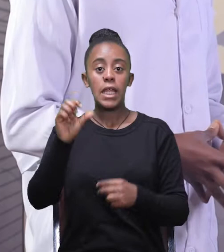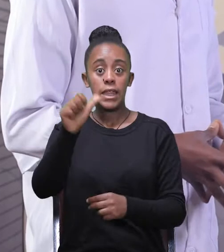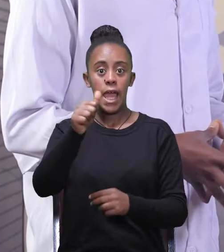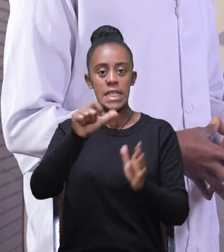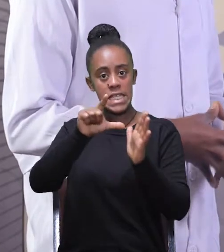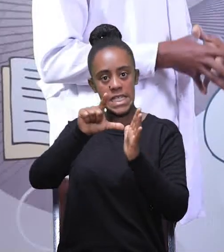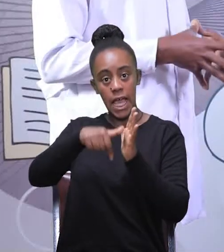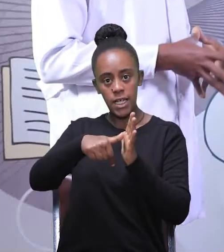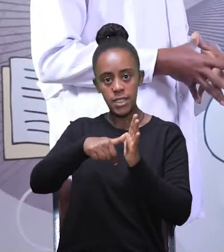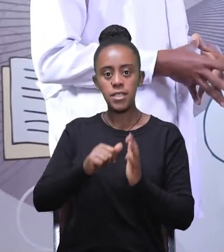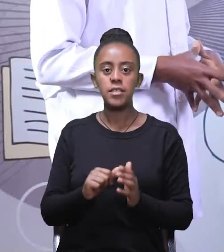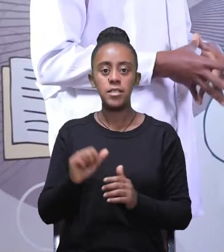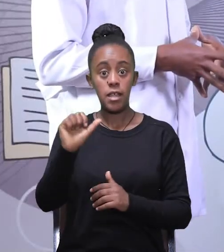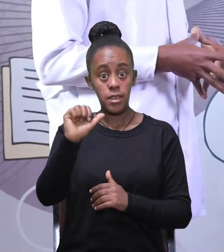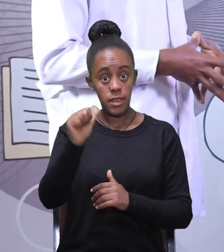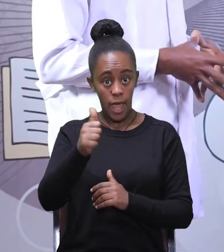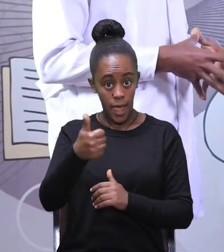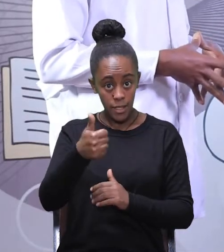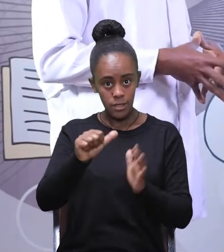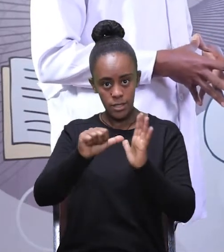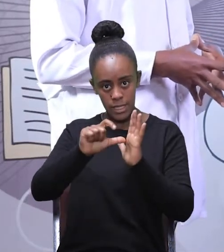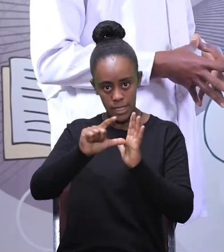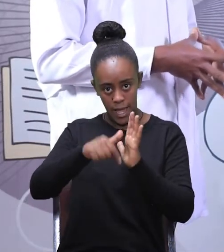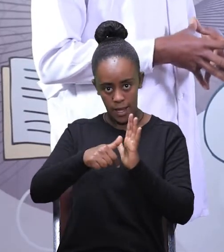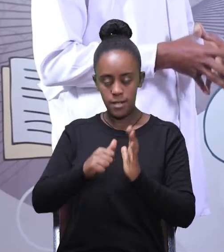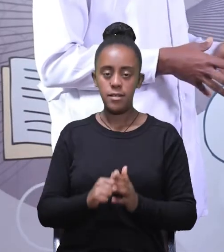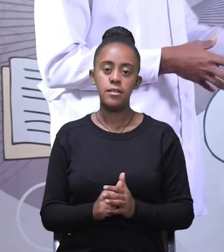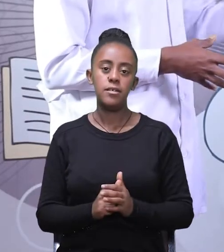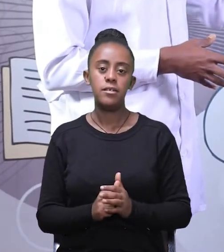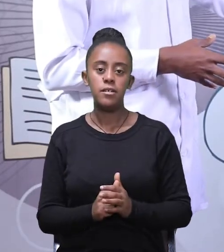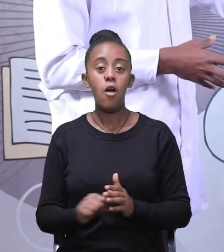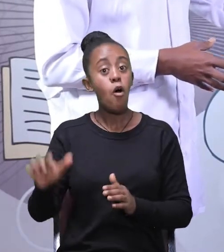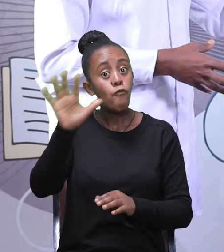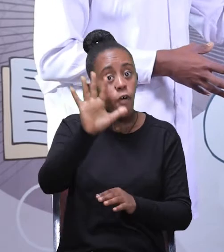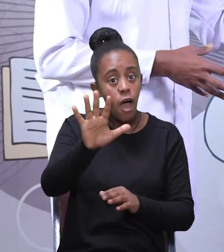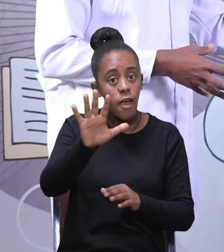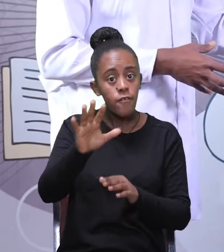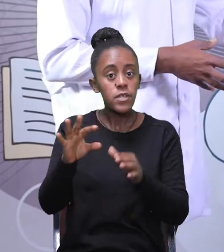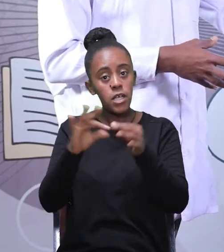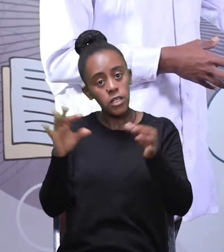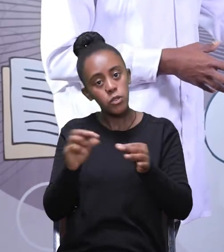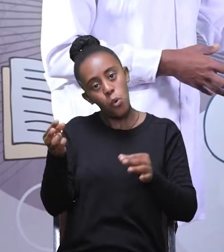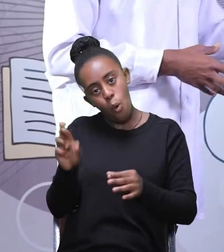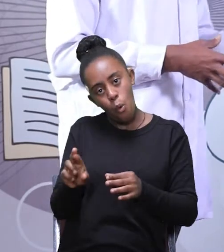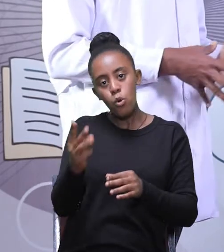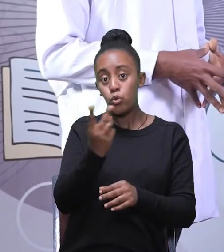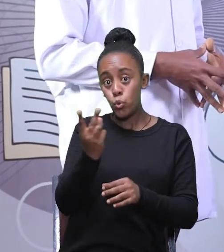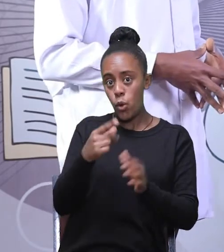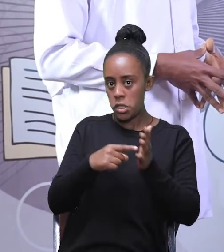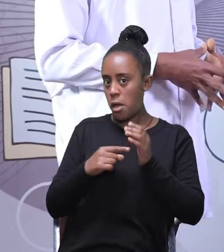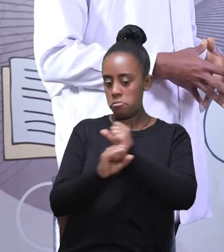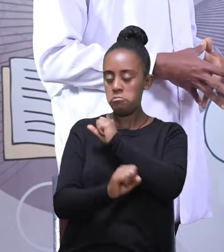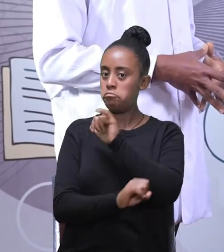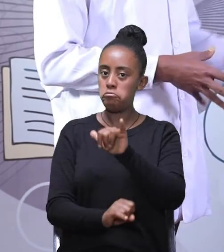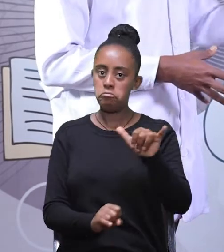seconds. You have to create 5 sentences dependence on or in terms of the 2 examples.